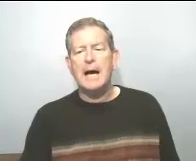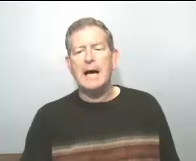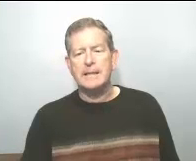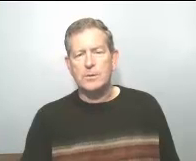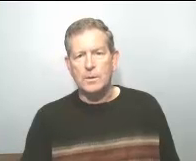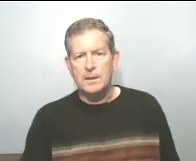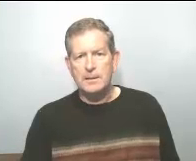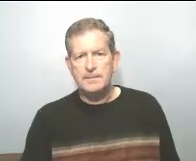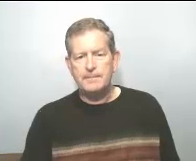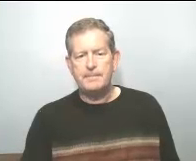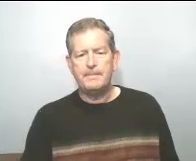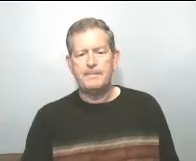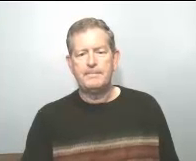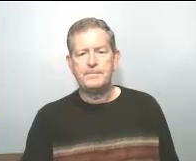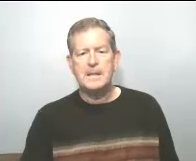Habite-t-il à Détroit?